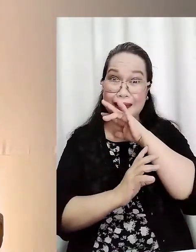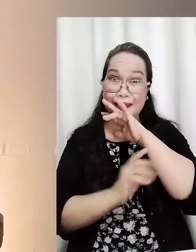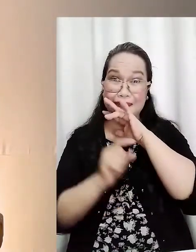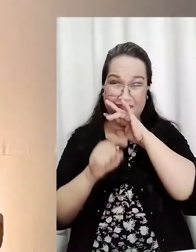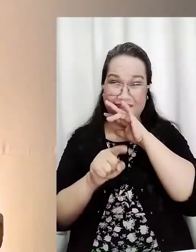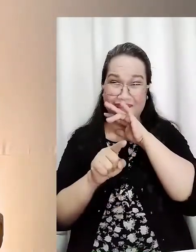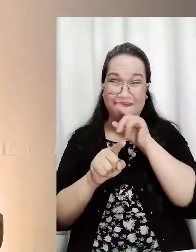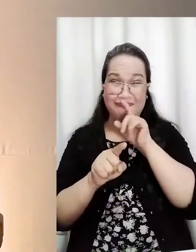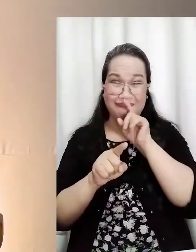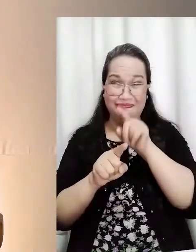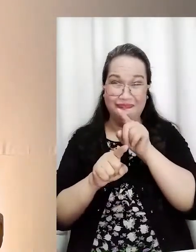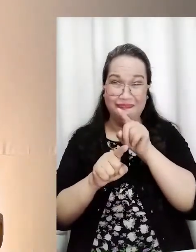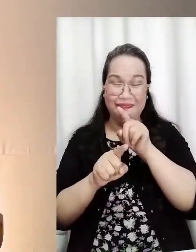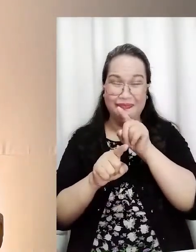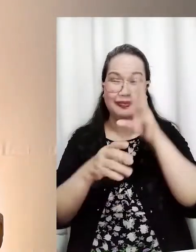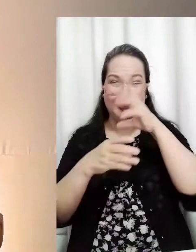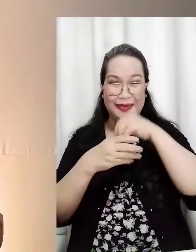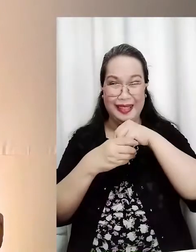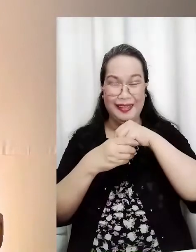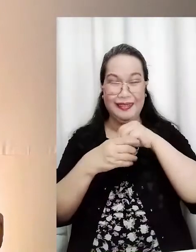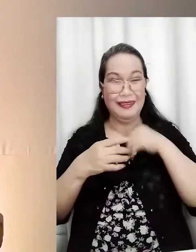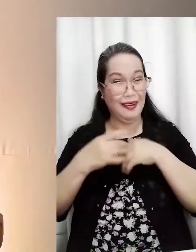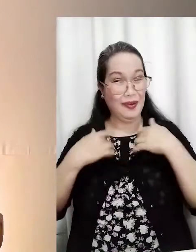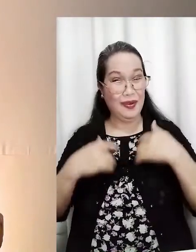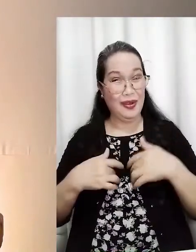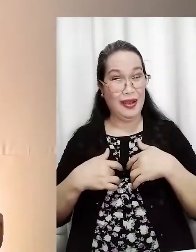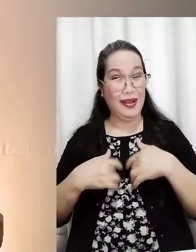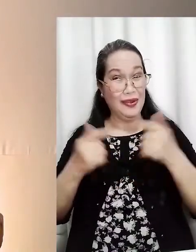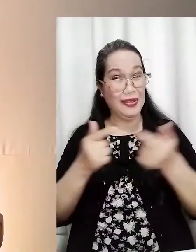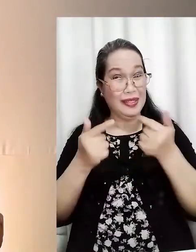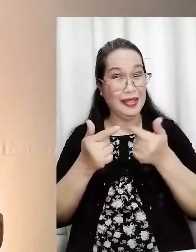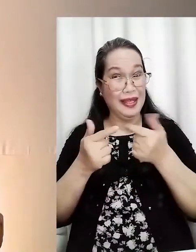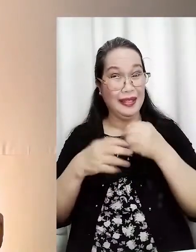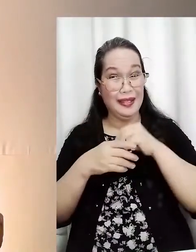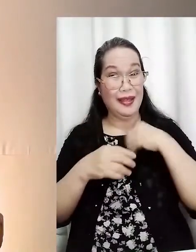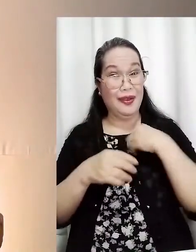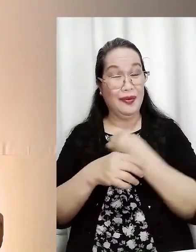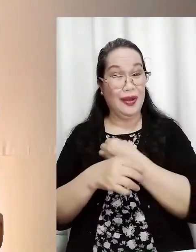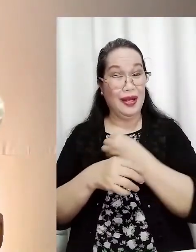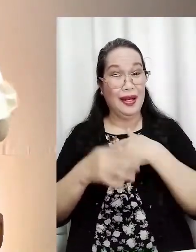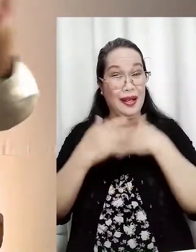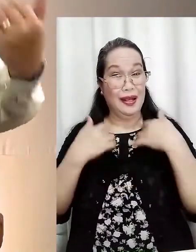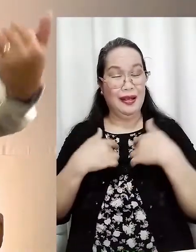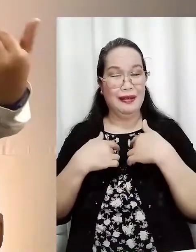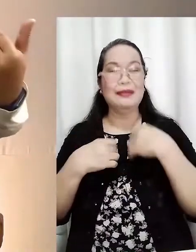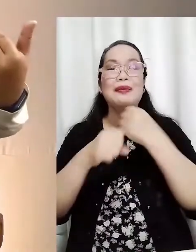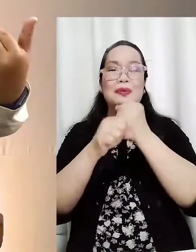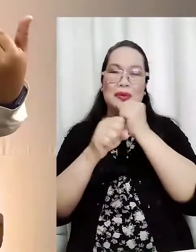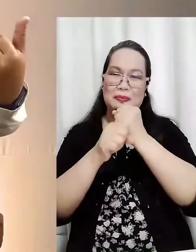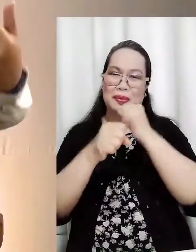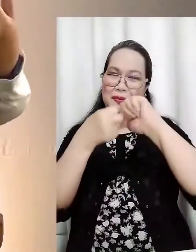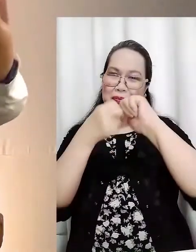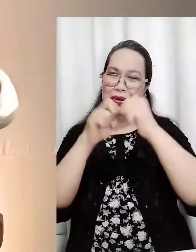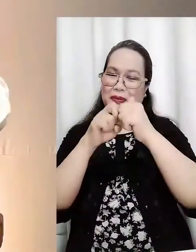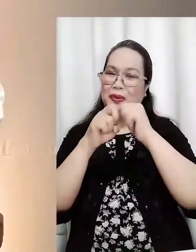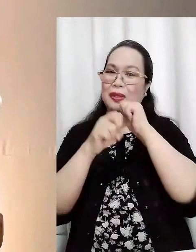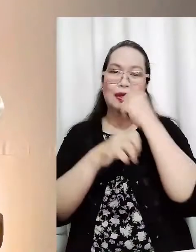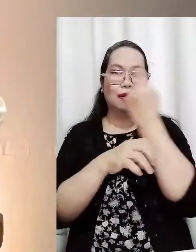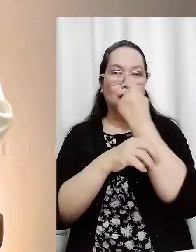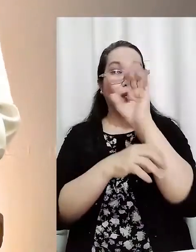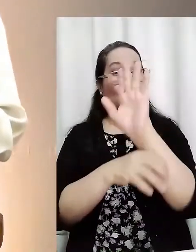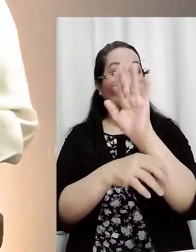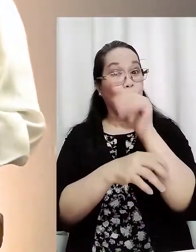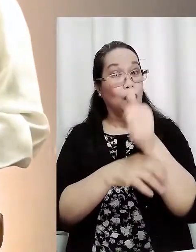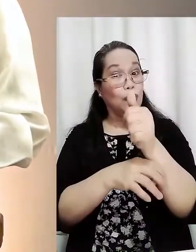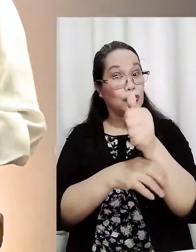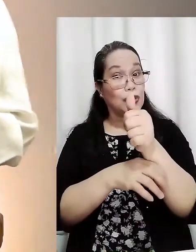that is in our hearts, that has infected our hearts, will cause problems not only to yourself but to other